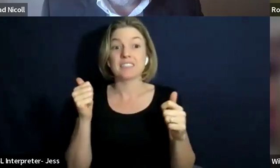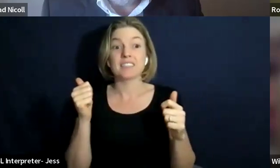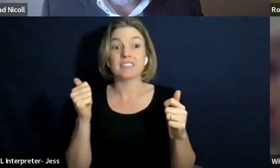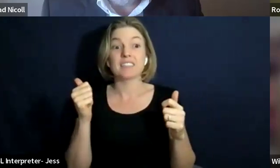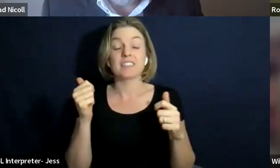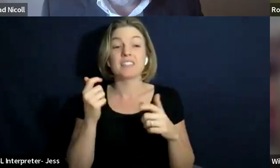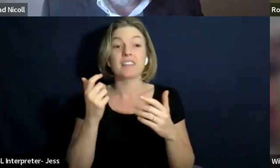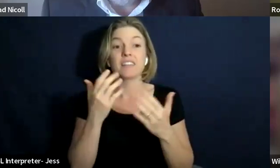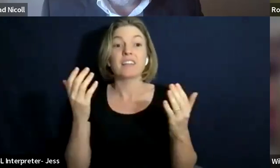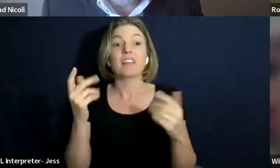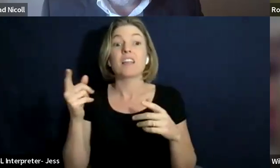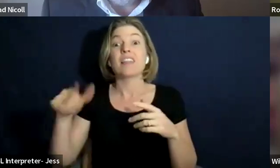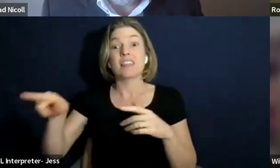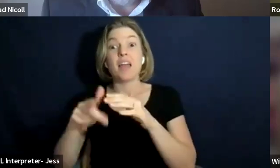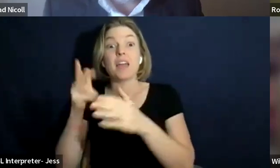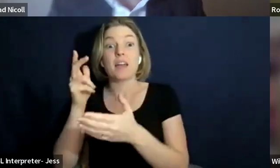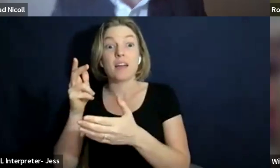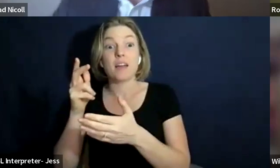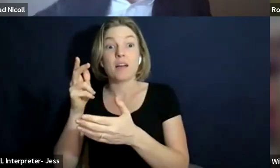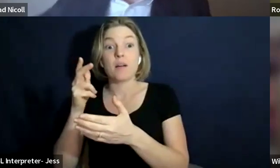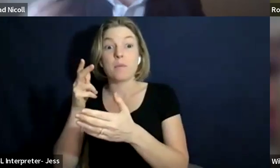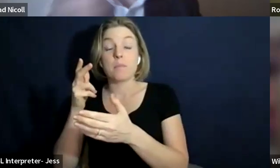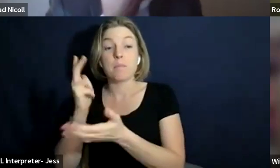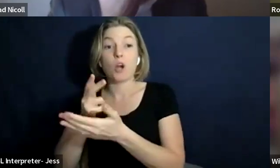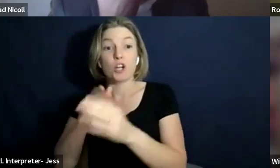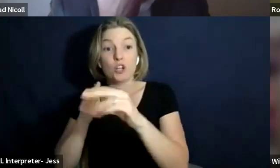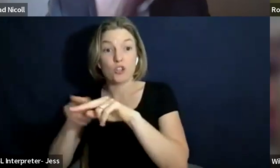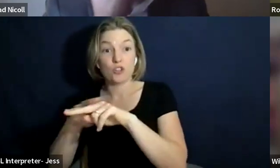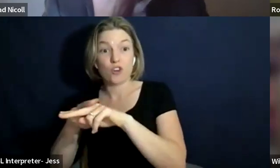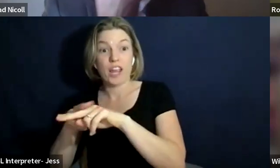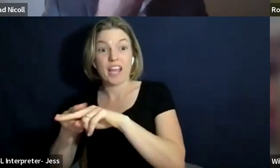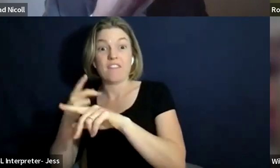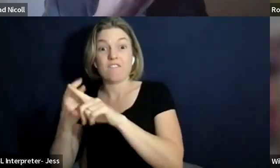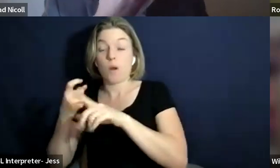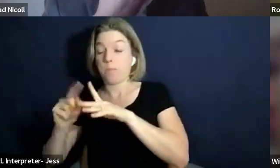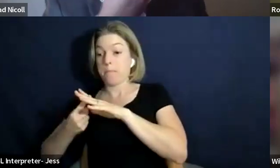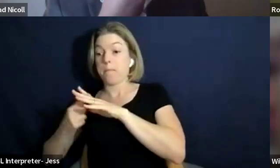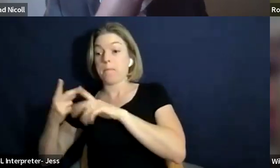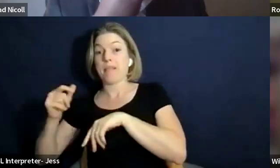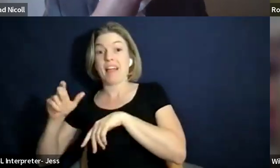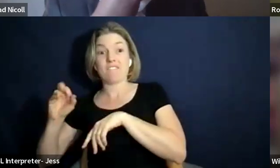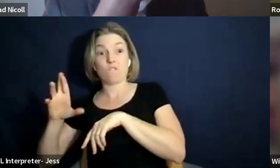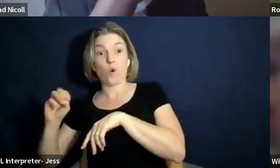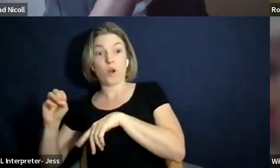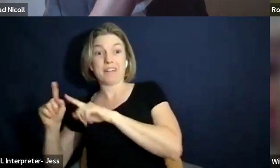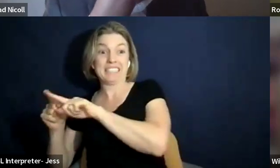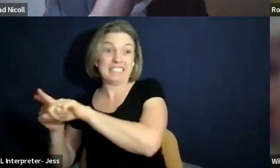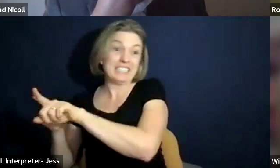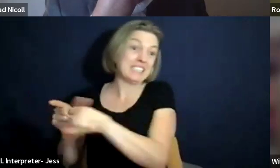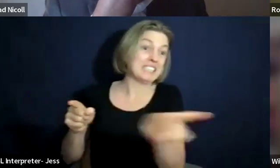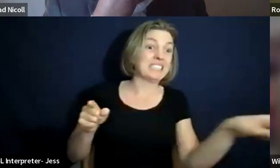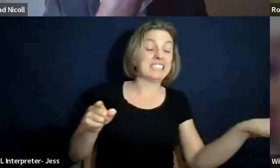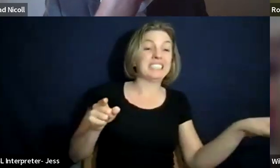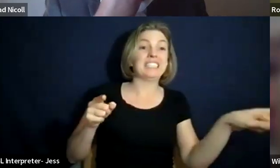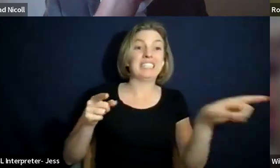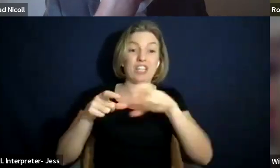trains from the platform all the way through the tail tracks. So we still have the issue of that's where they park the trains and we can't